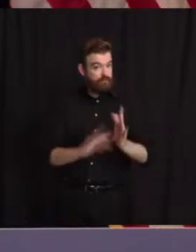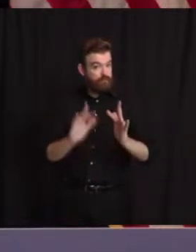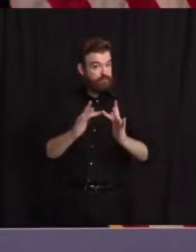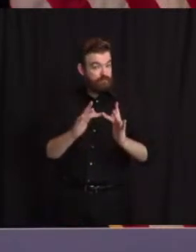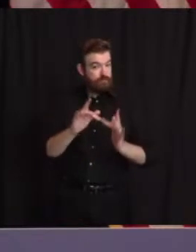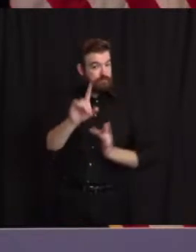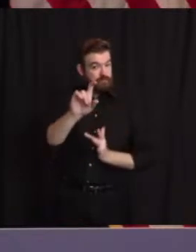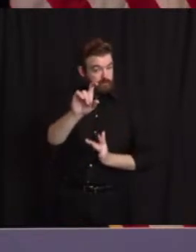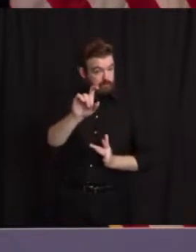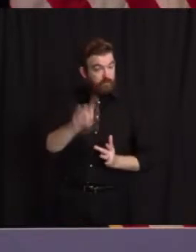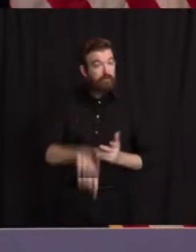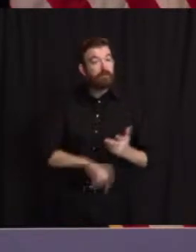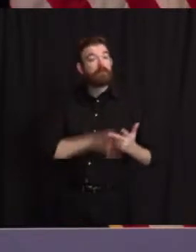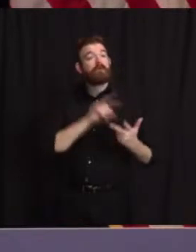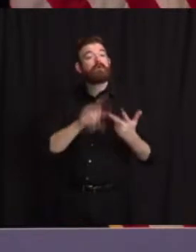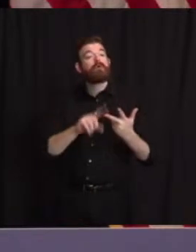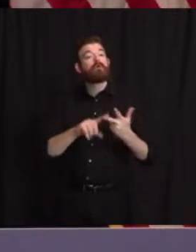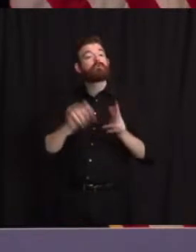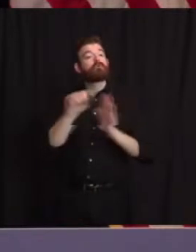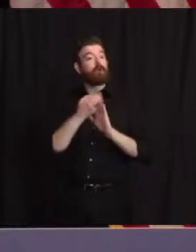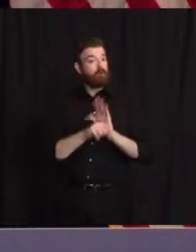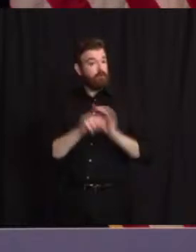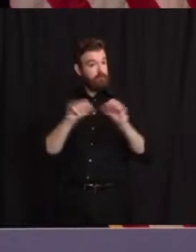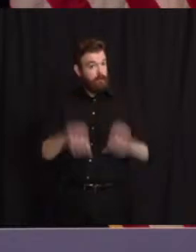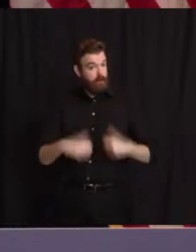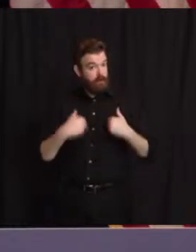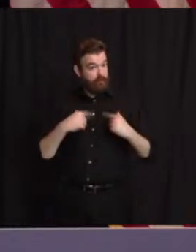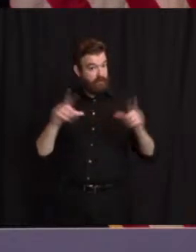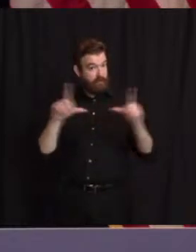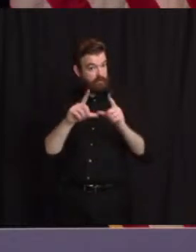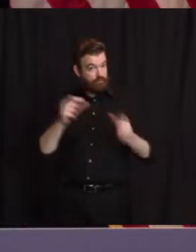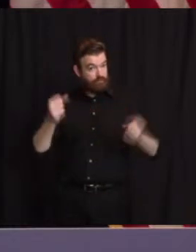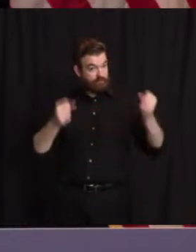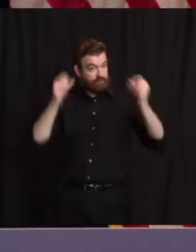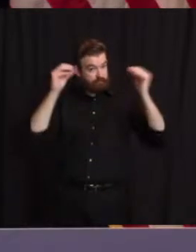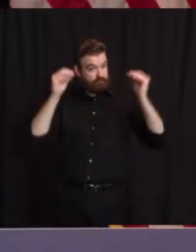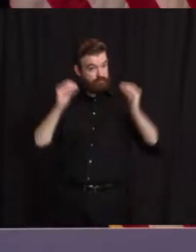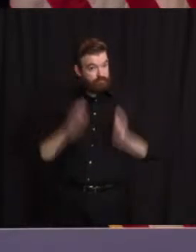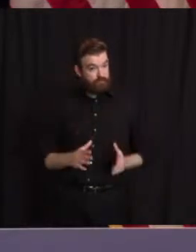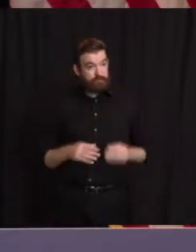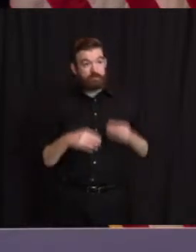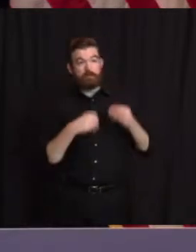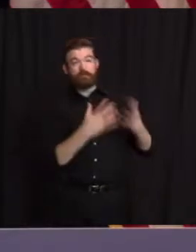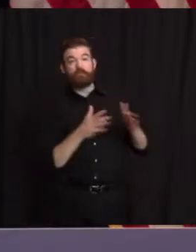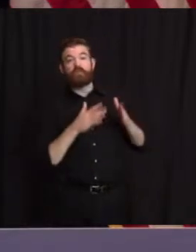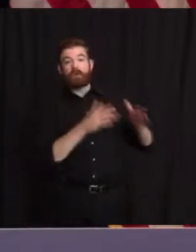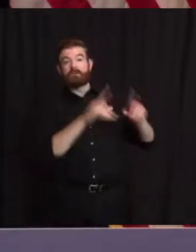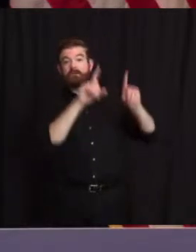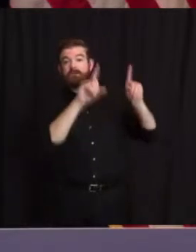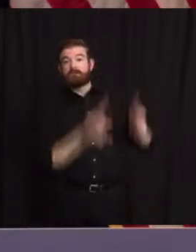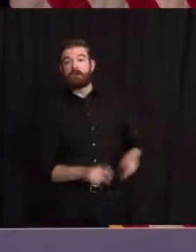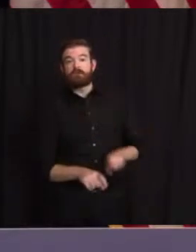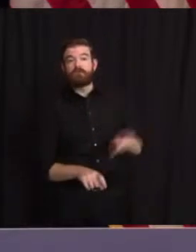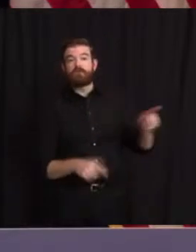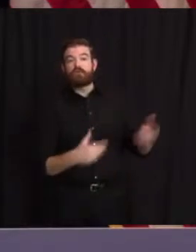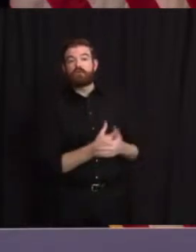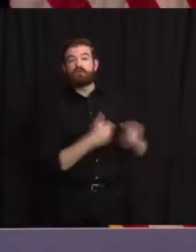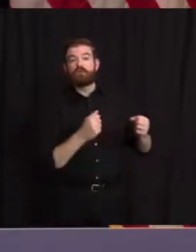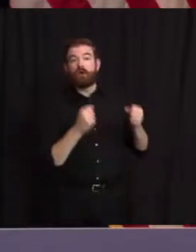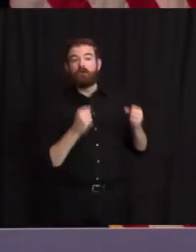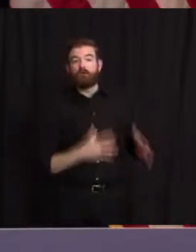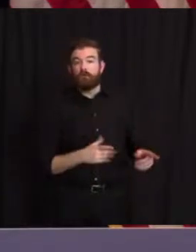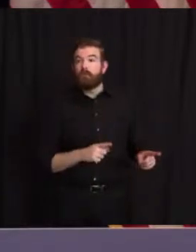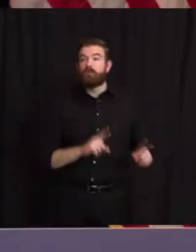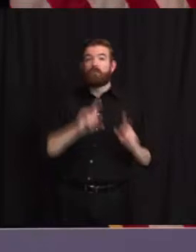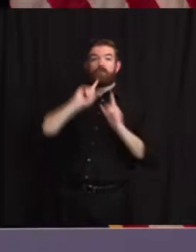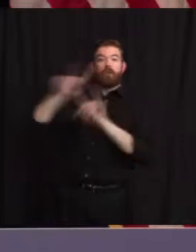have licensed driving instructors give road tests to new drivers, report the results to the state, and remotely issue a temporary license to reduce